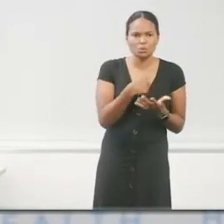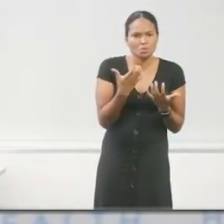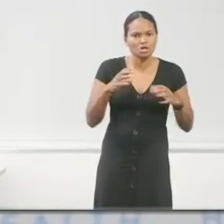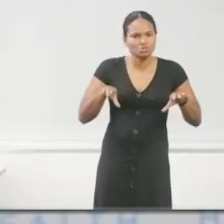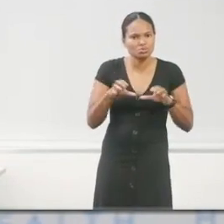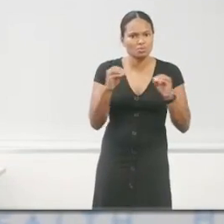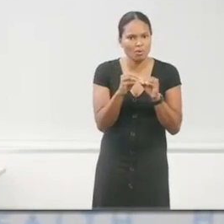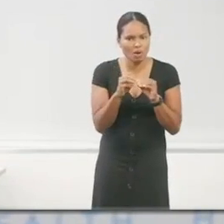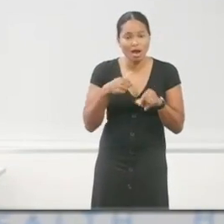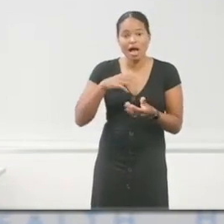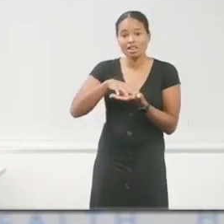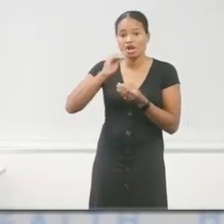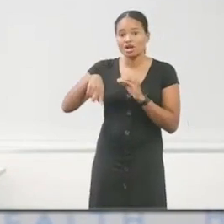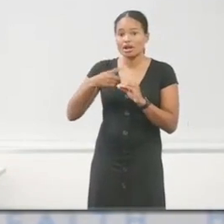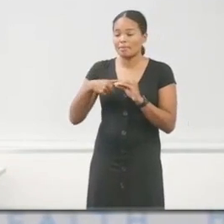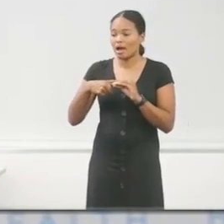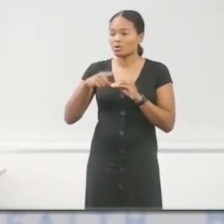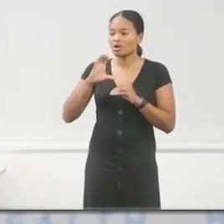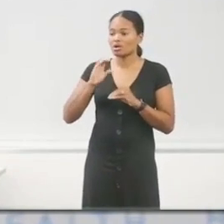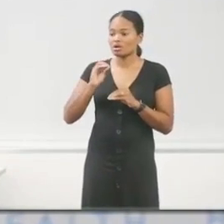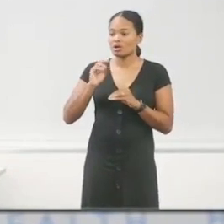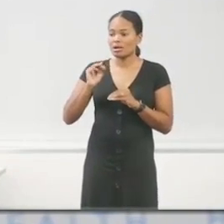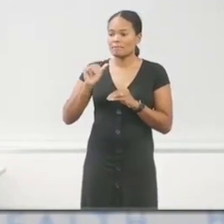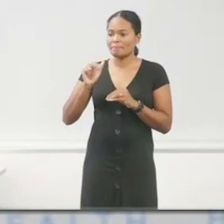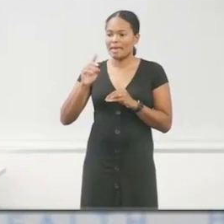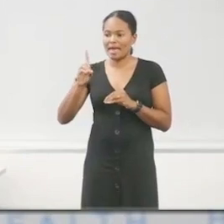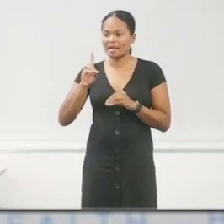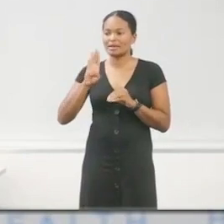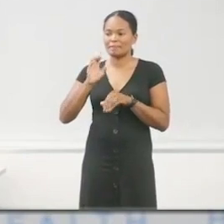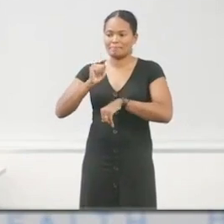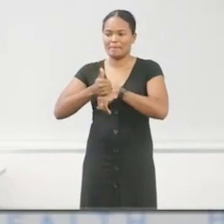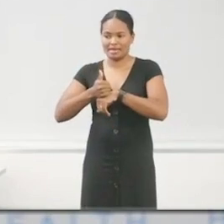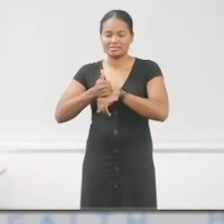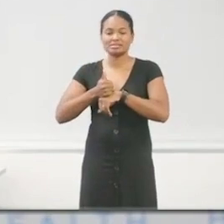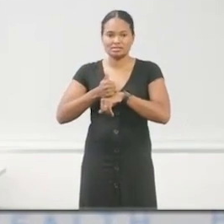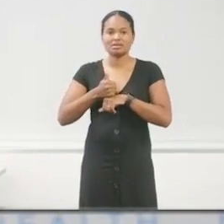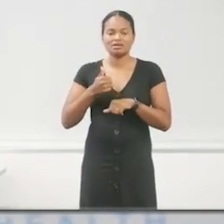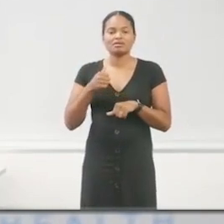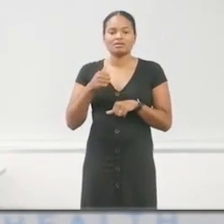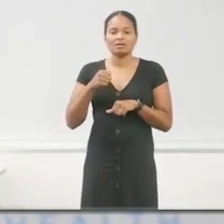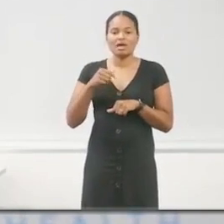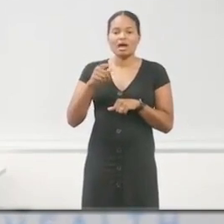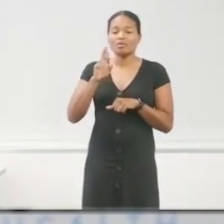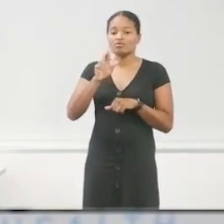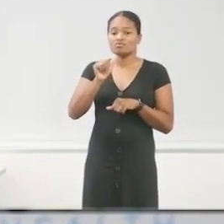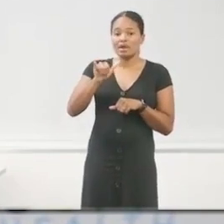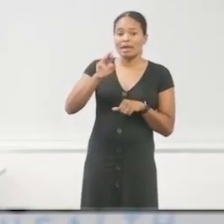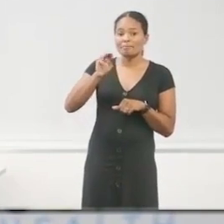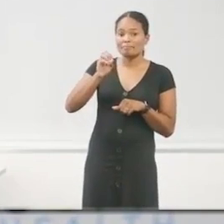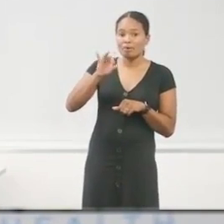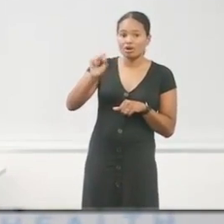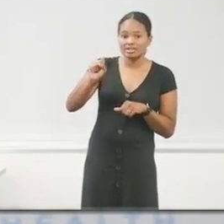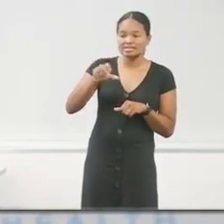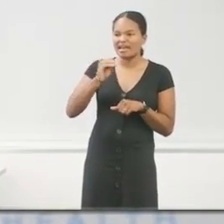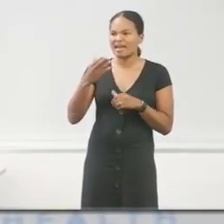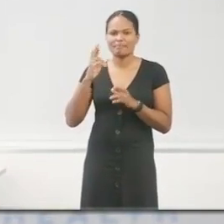incident command base system training from people like my good friend Gil Damiani, who's going to be up here later, Ray Morris, and also my good friend Stan, who